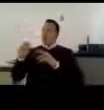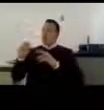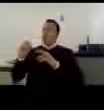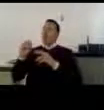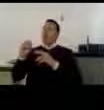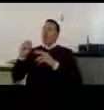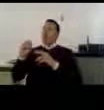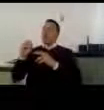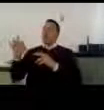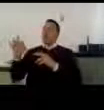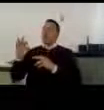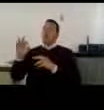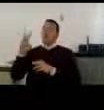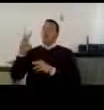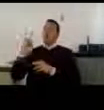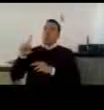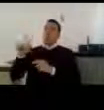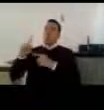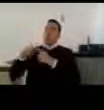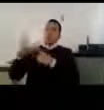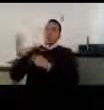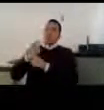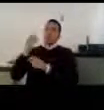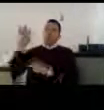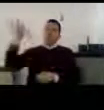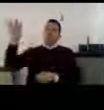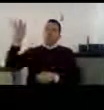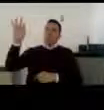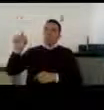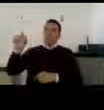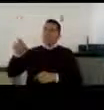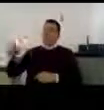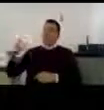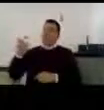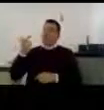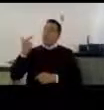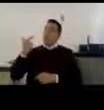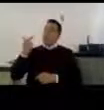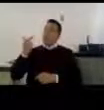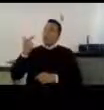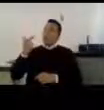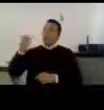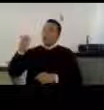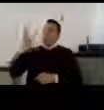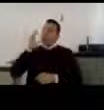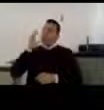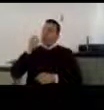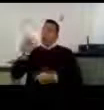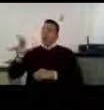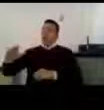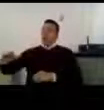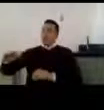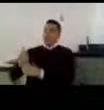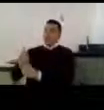Will to Win Ministry, and godmother of a child with a disability, can you address Ian through the future tense?